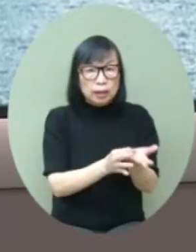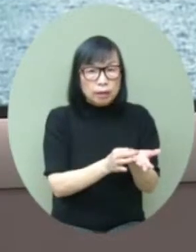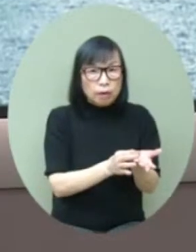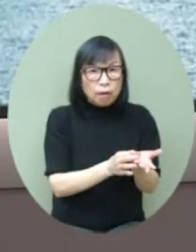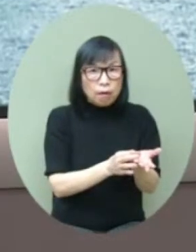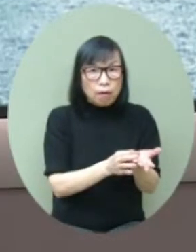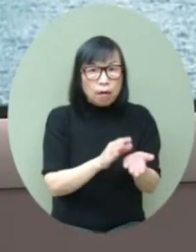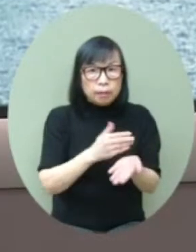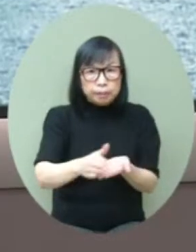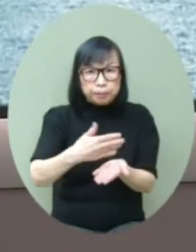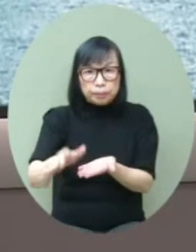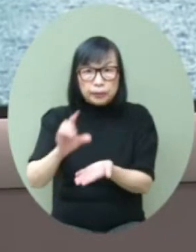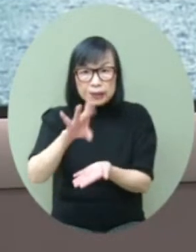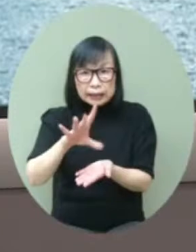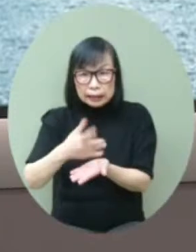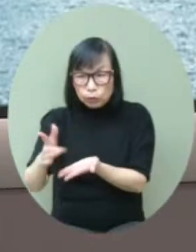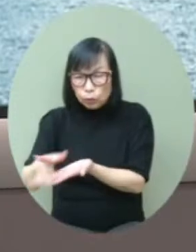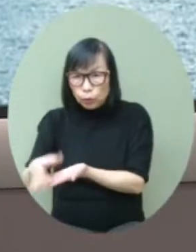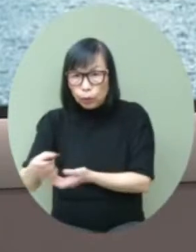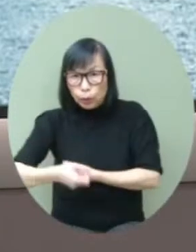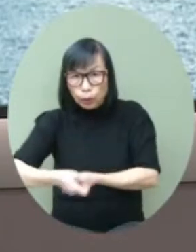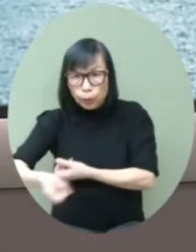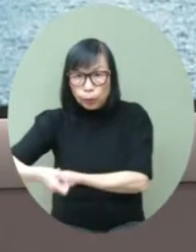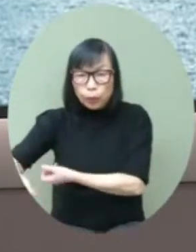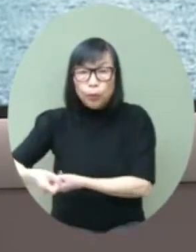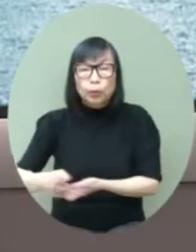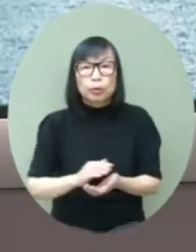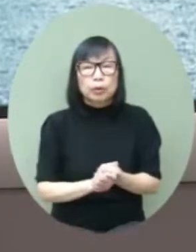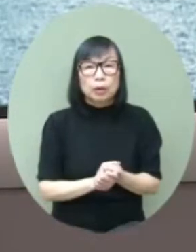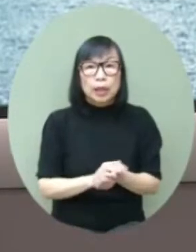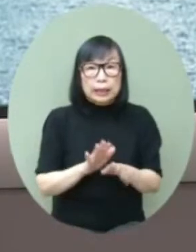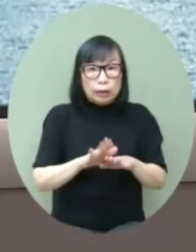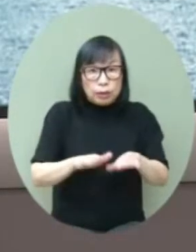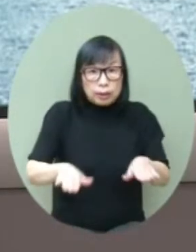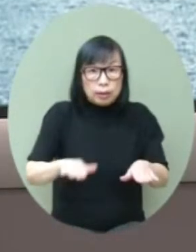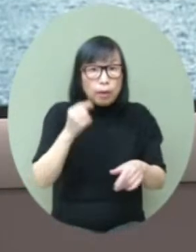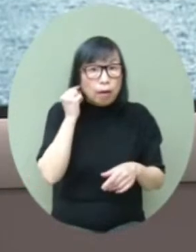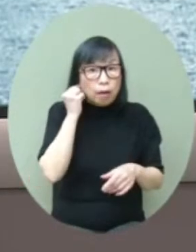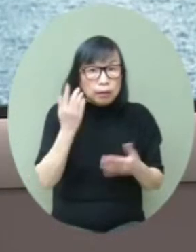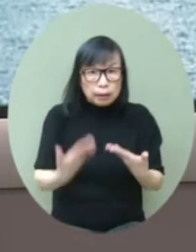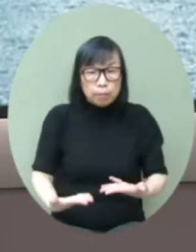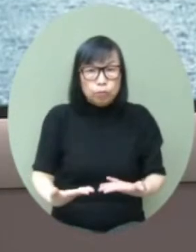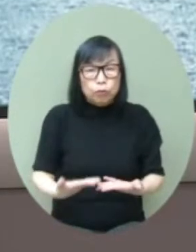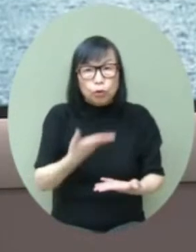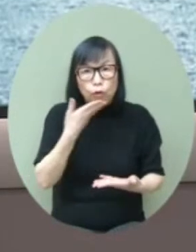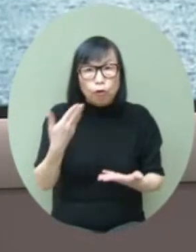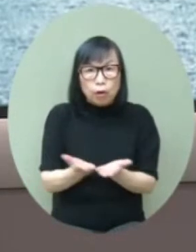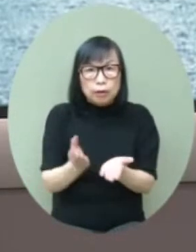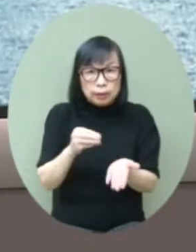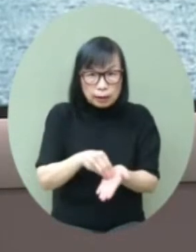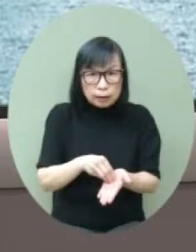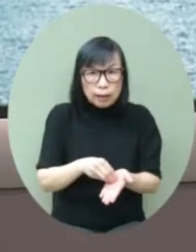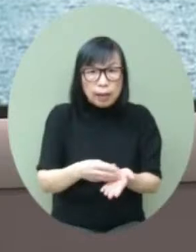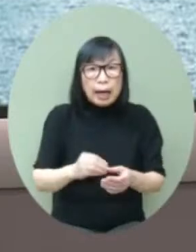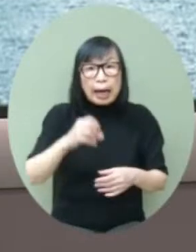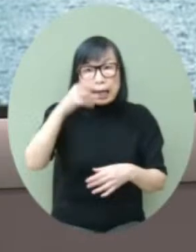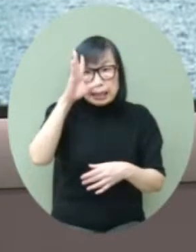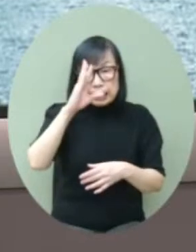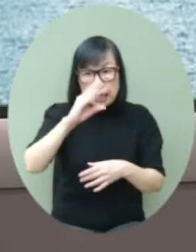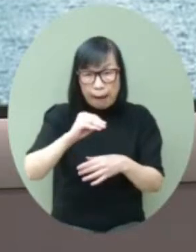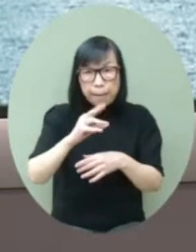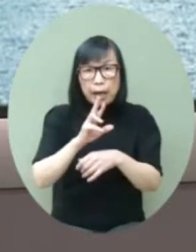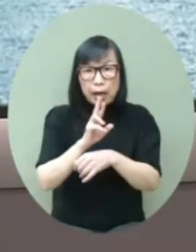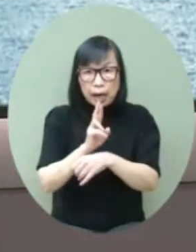arranged for that particular place to be completely disinfected. And this girl